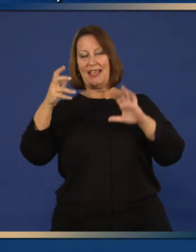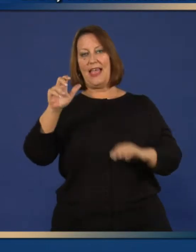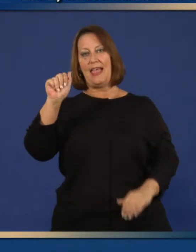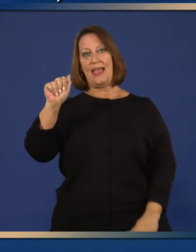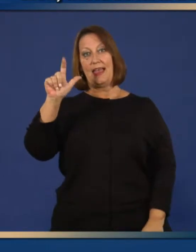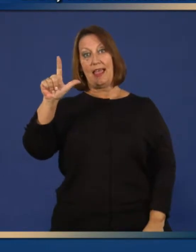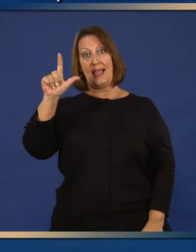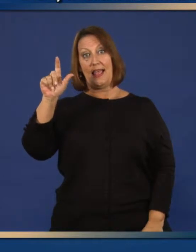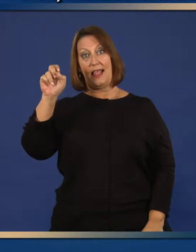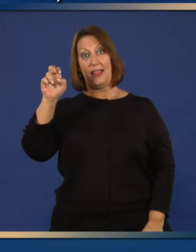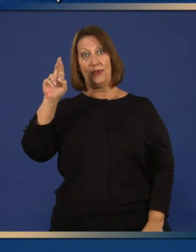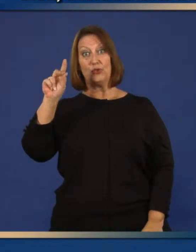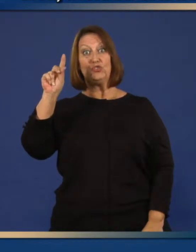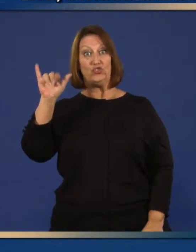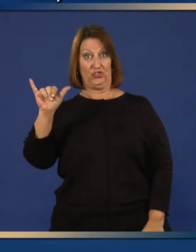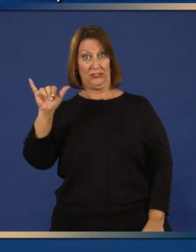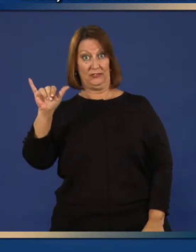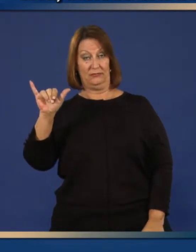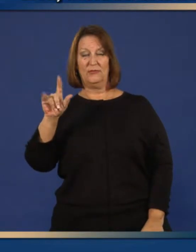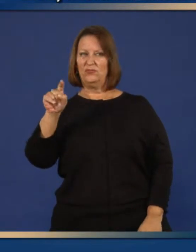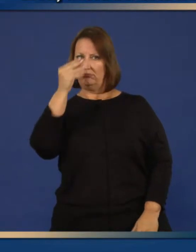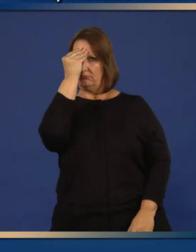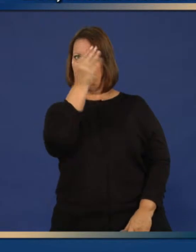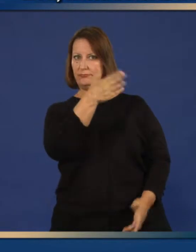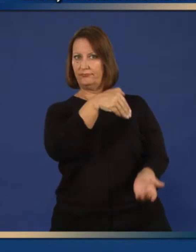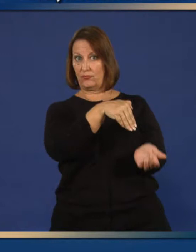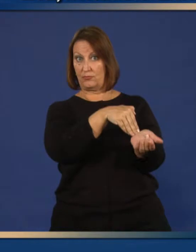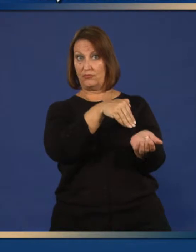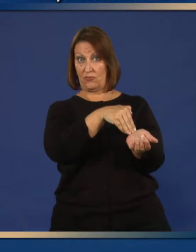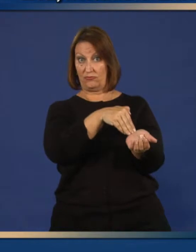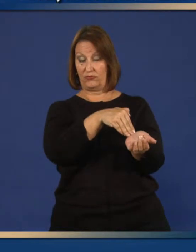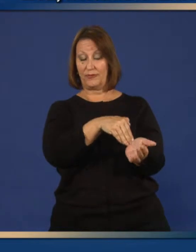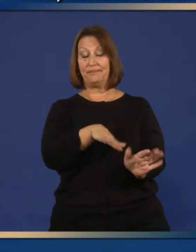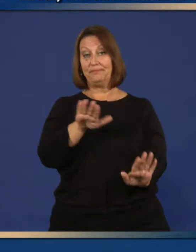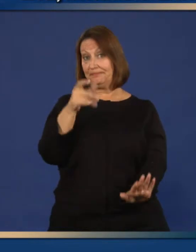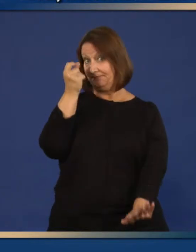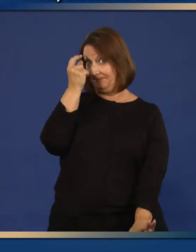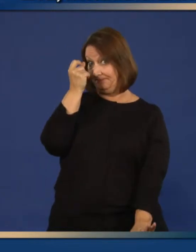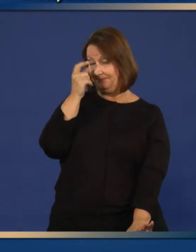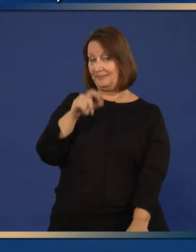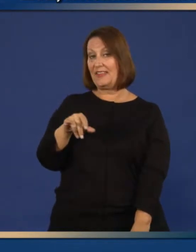Allergic reactions to influenza vaccine are rare.